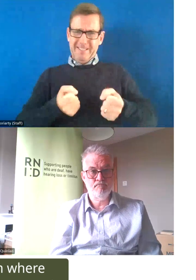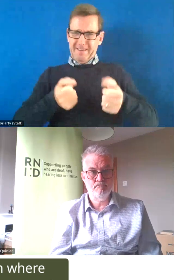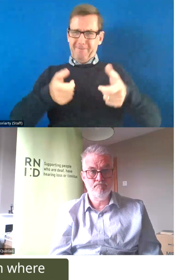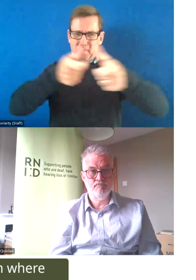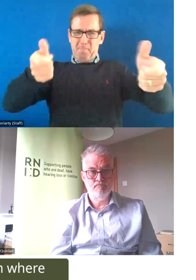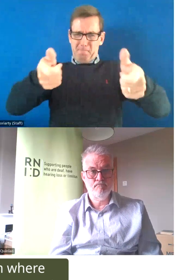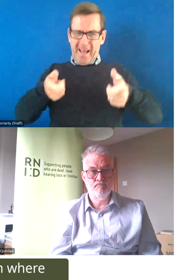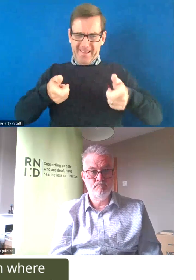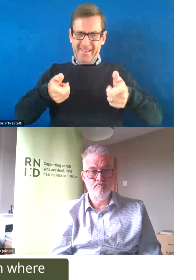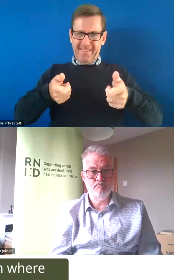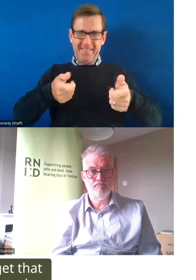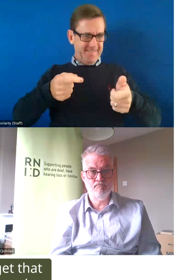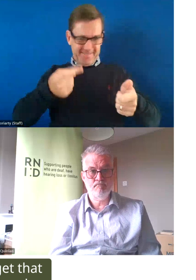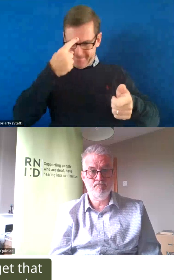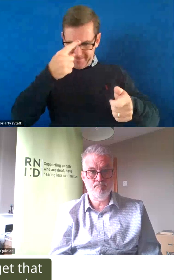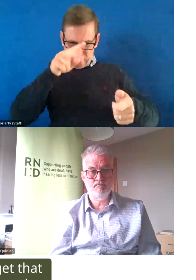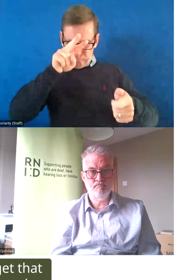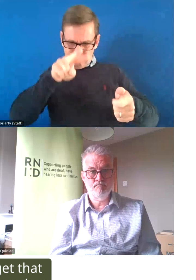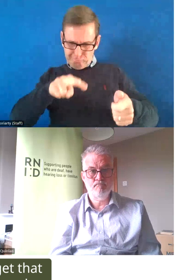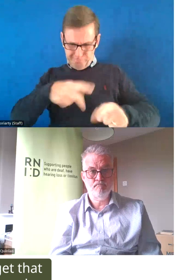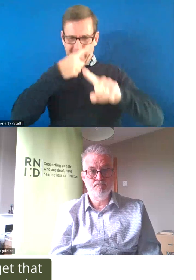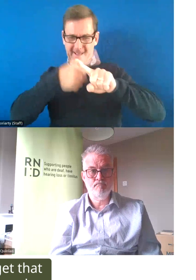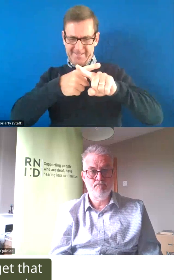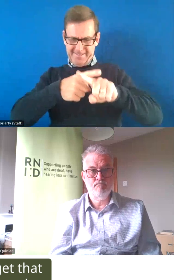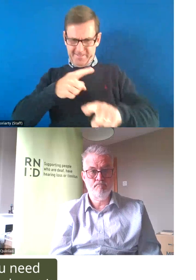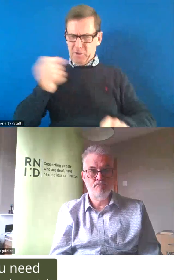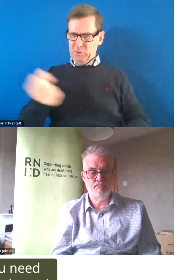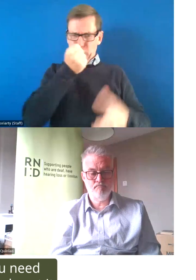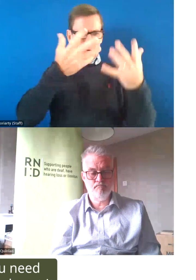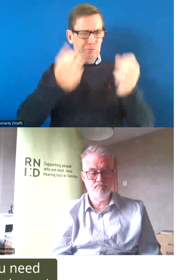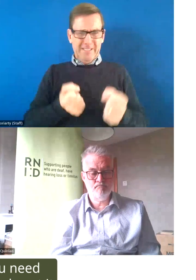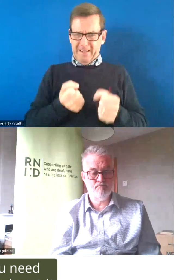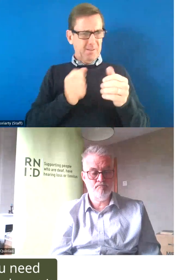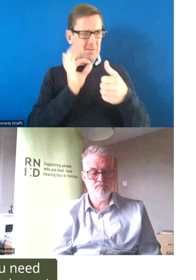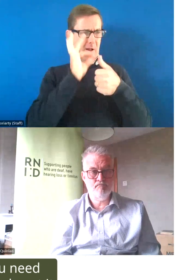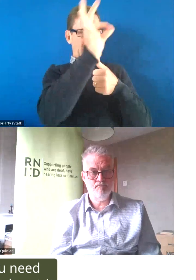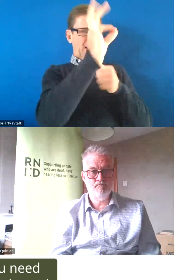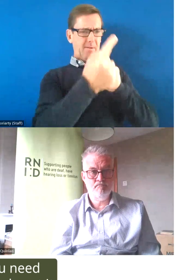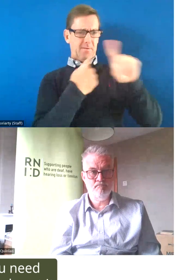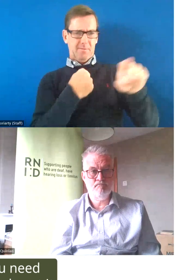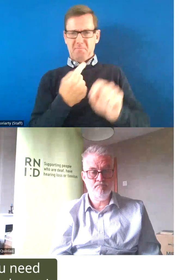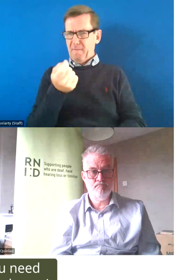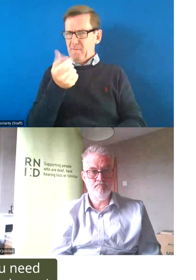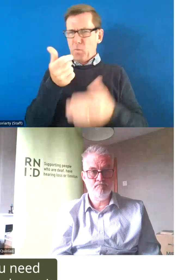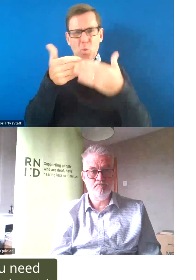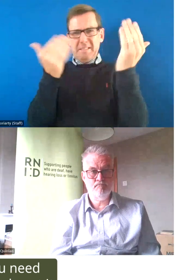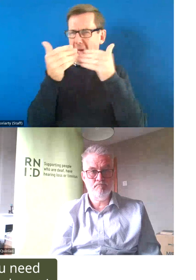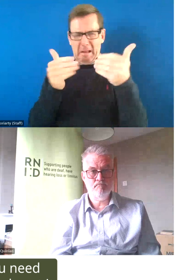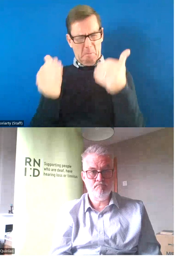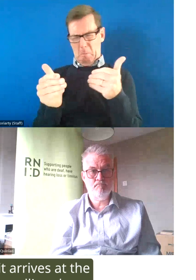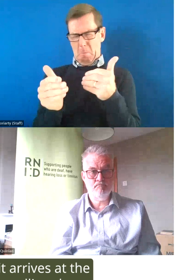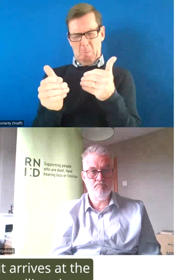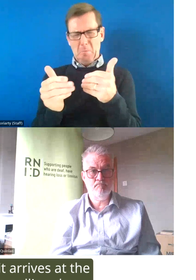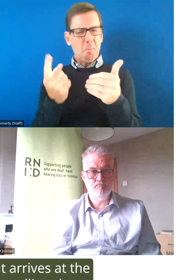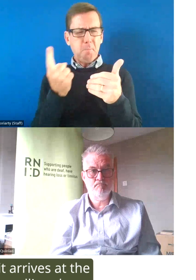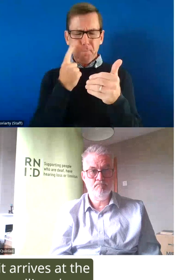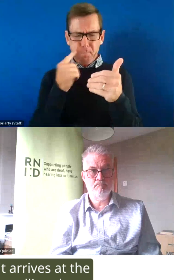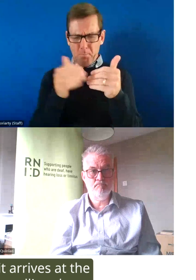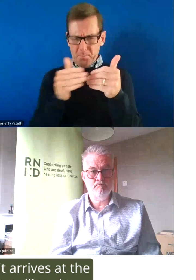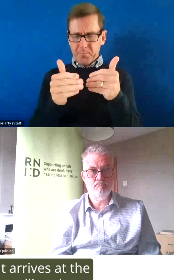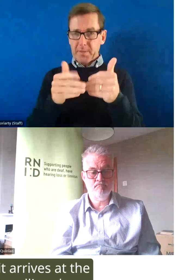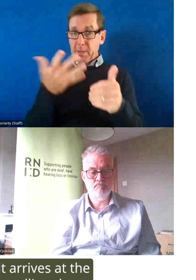the form where you actually cast your vote. You should get that within just a few days. And then you need to fill that in and post it and